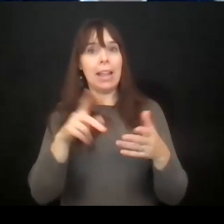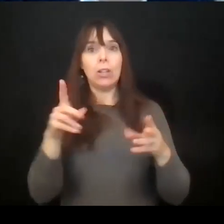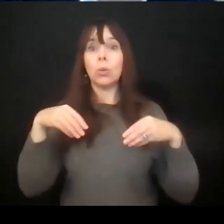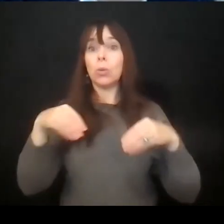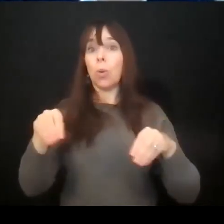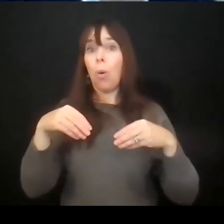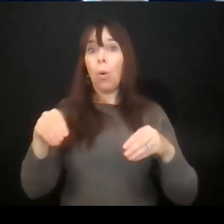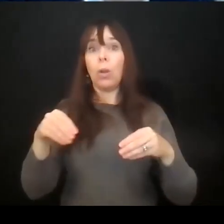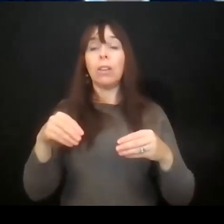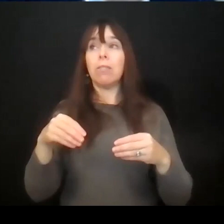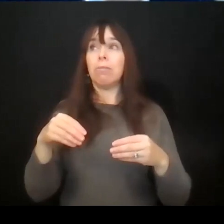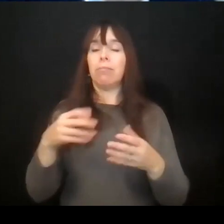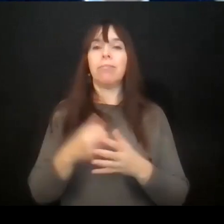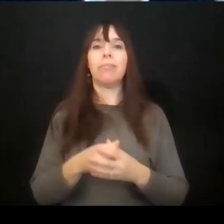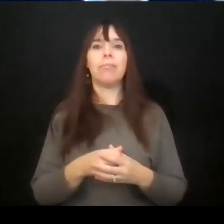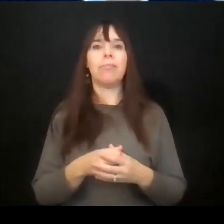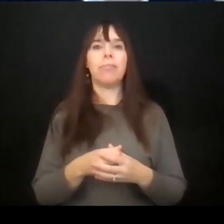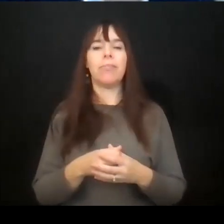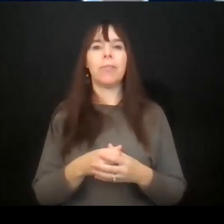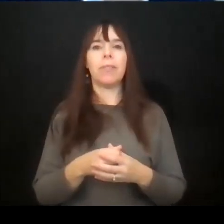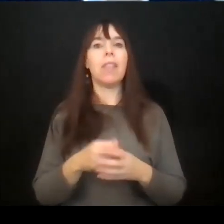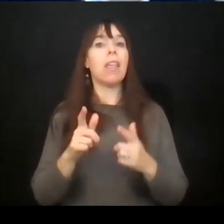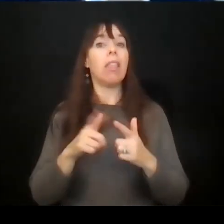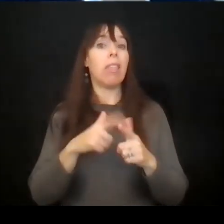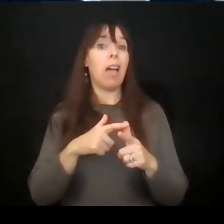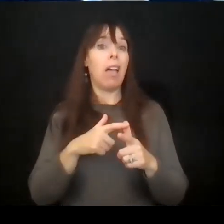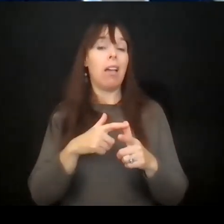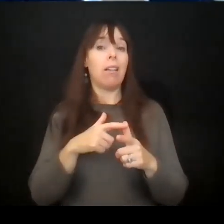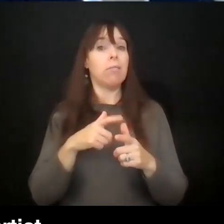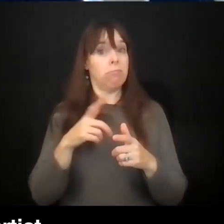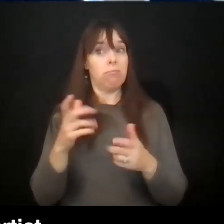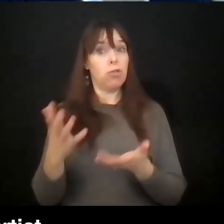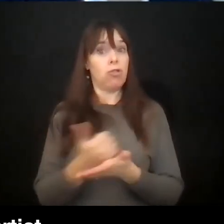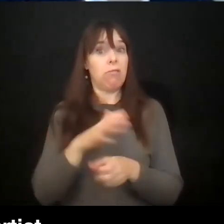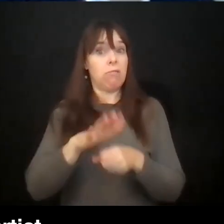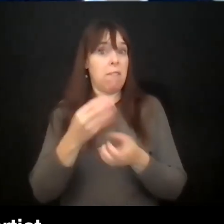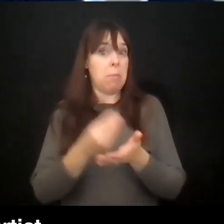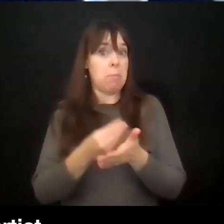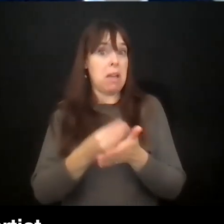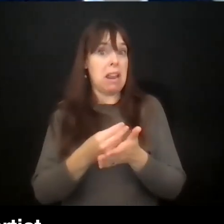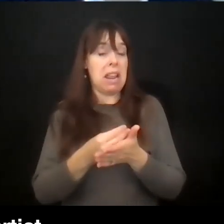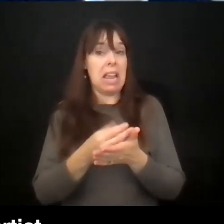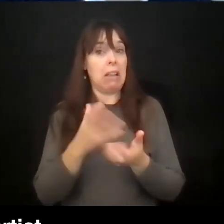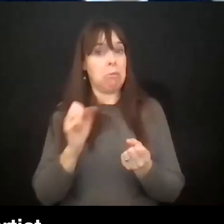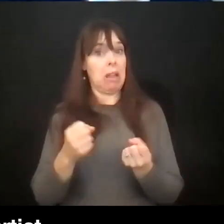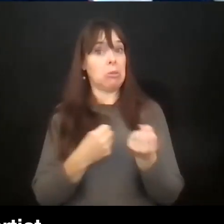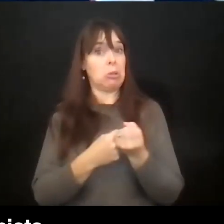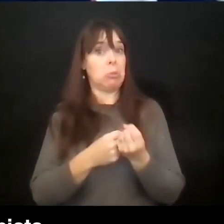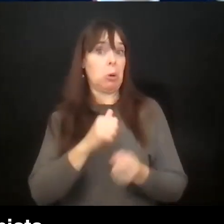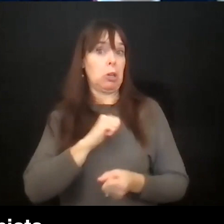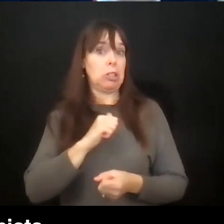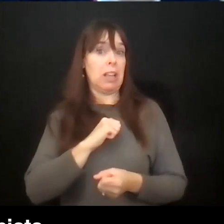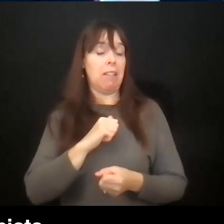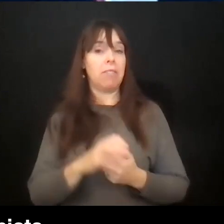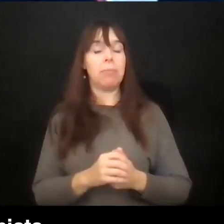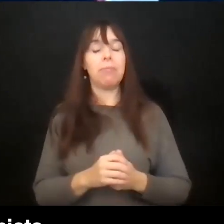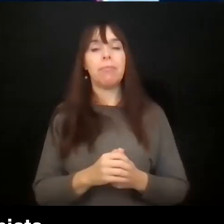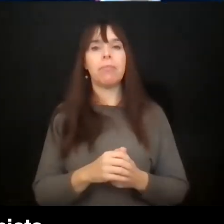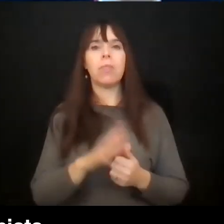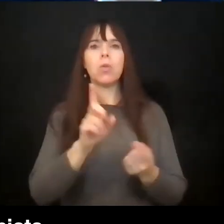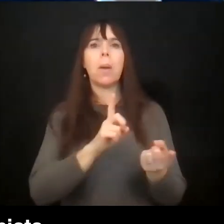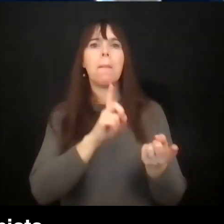objects in the Louvre. And she was able to support herself. She was such a good artist. She met